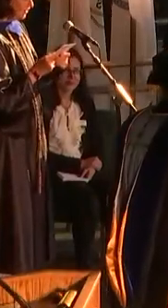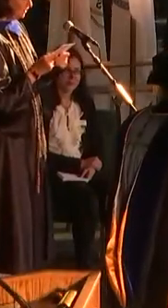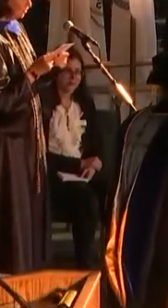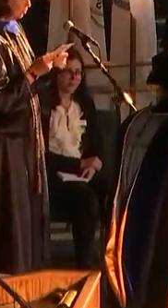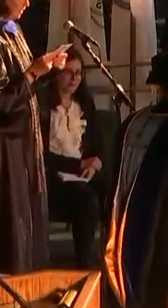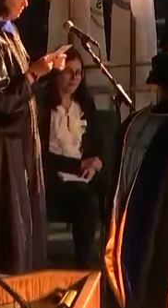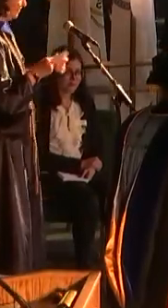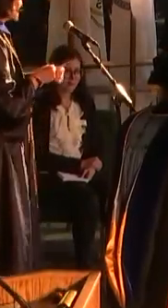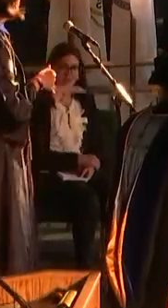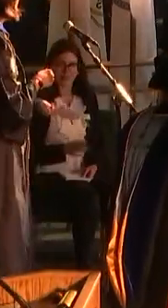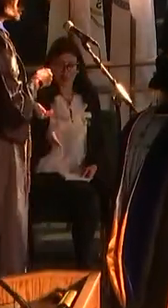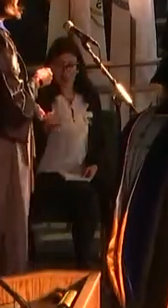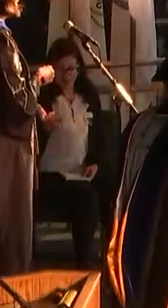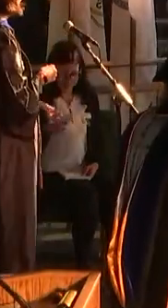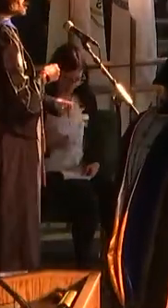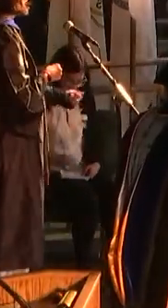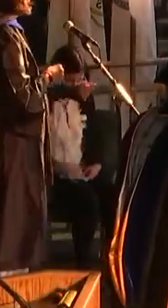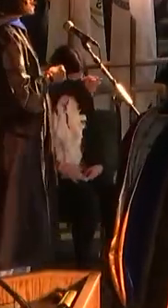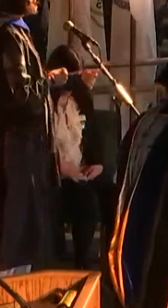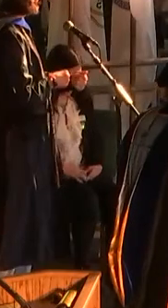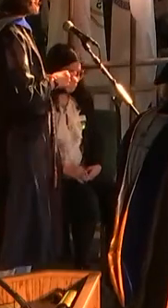Jovan Valdia Lopez.